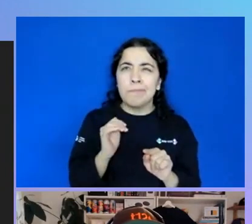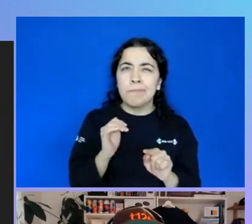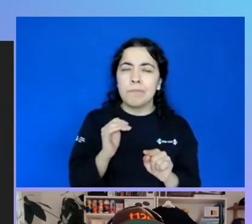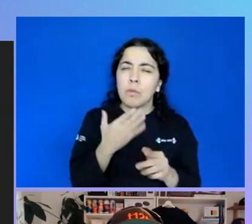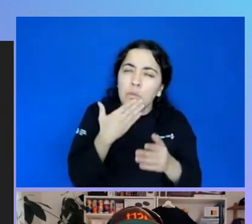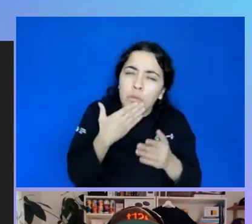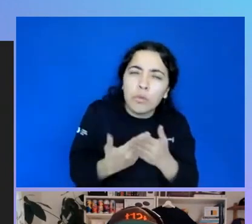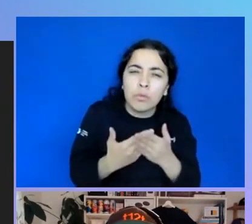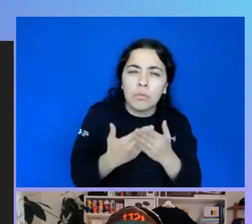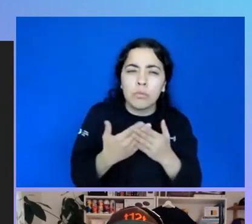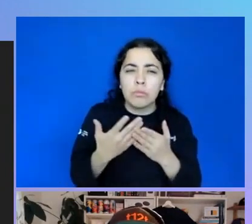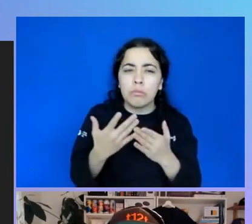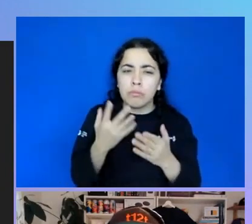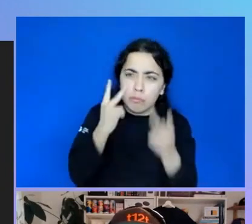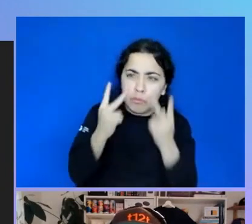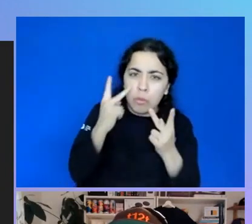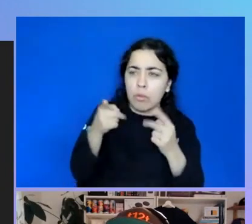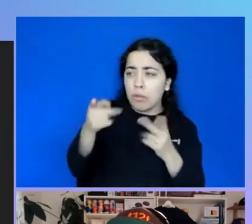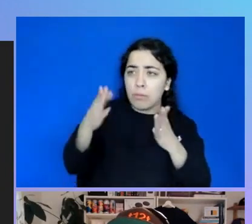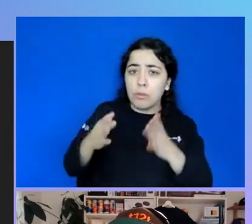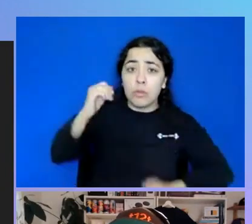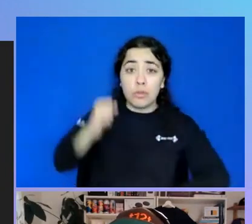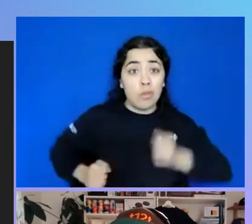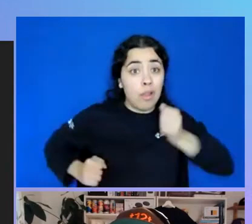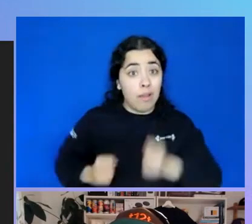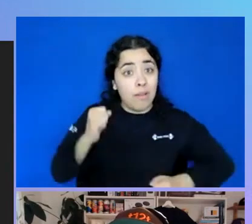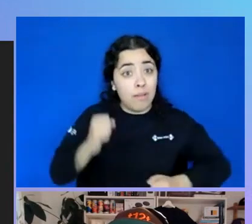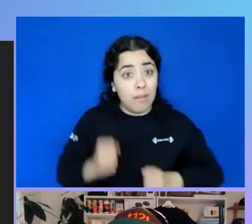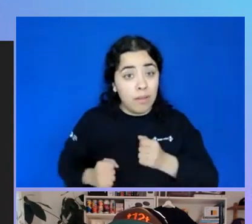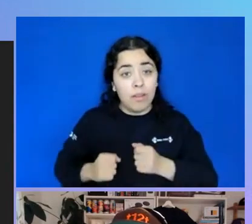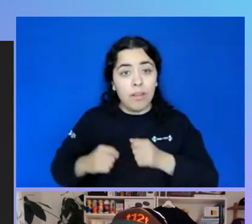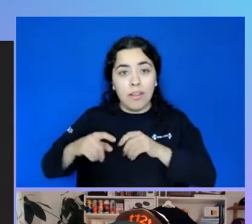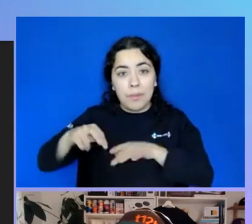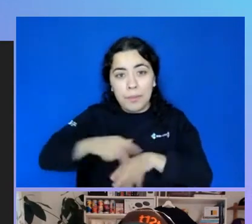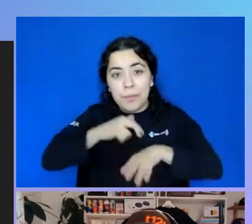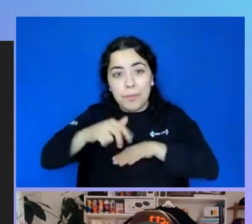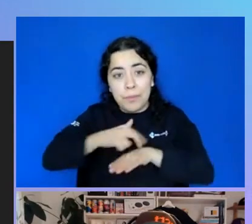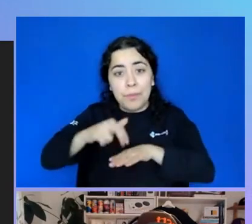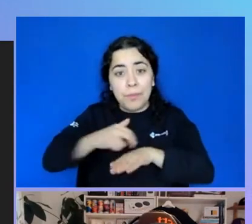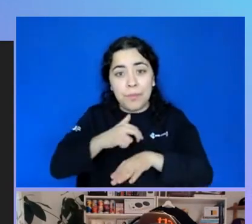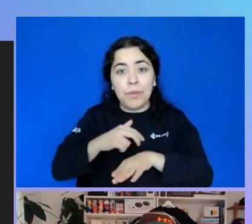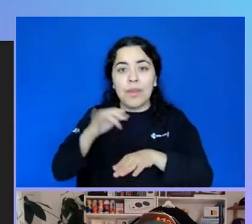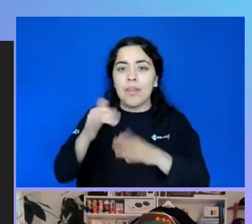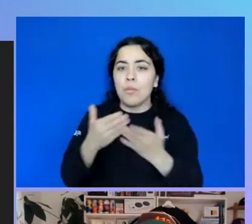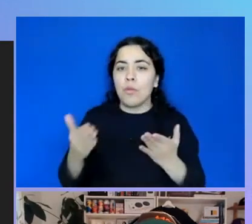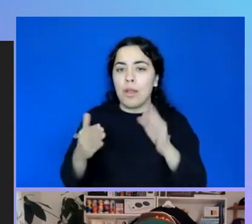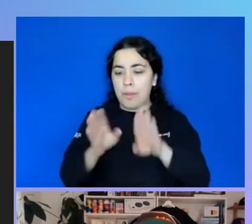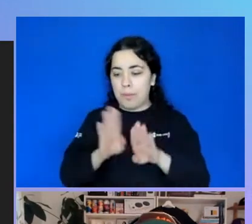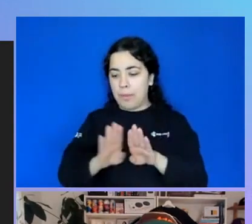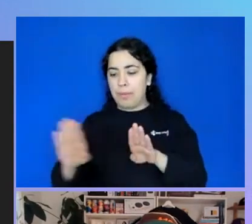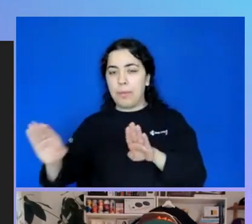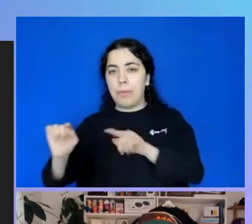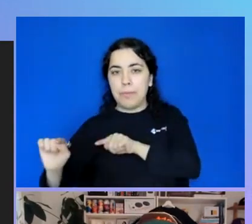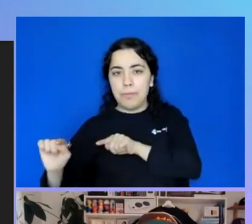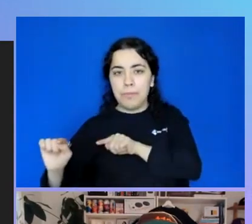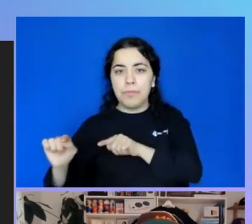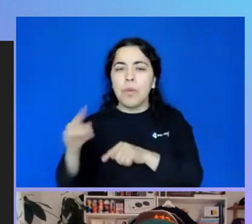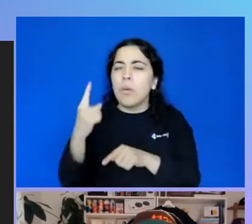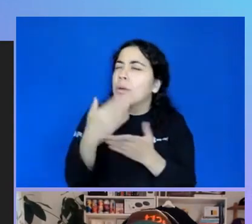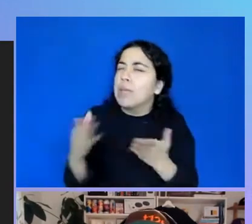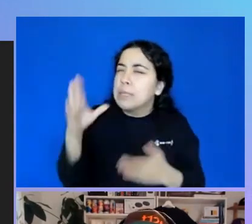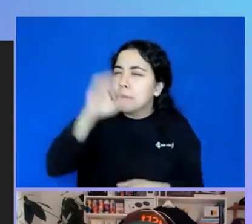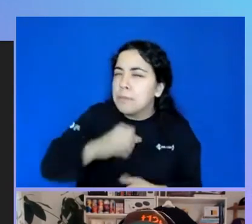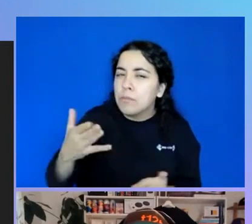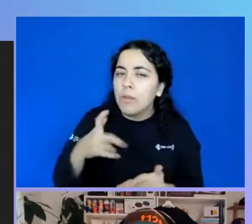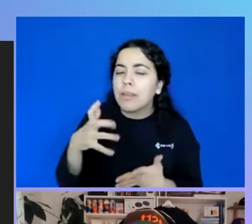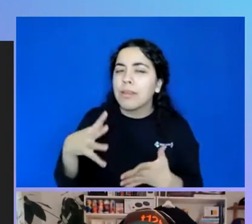person running and a person sitting on a bike and the products. One thing that was missing, though, they could add the brand